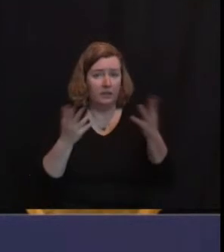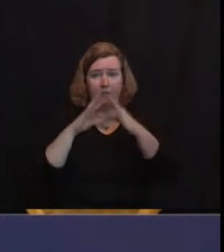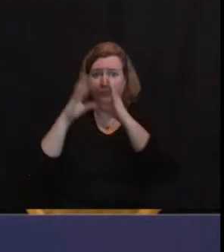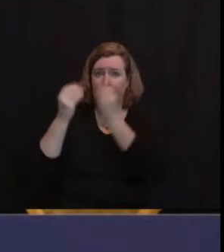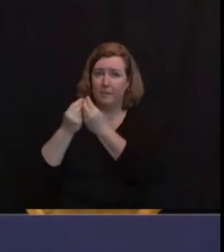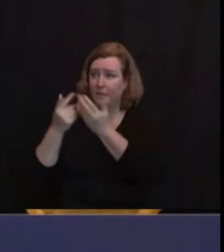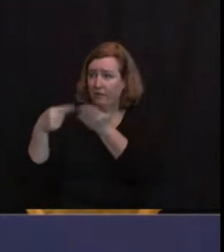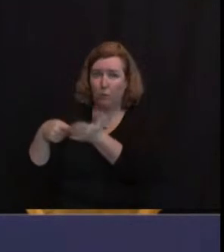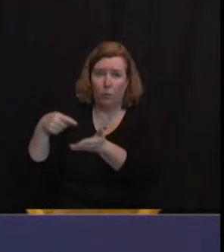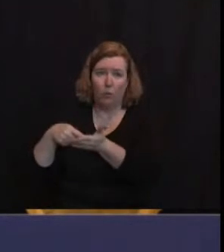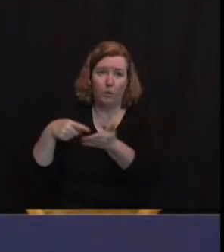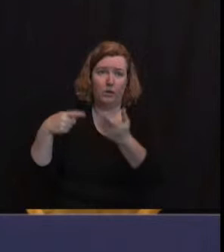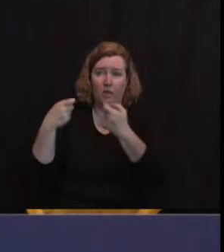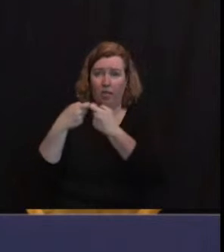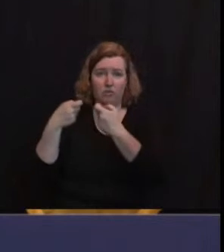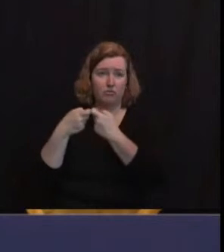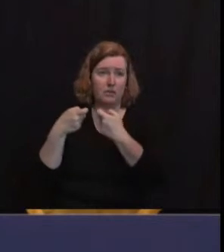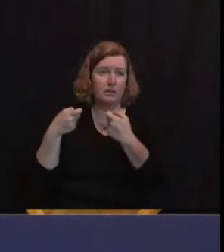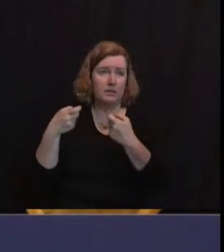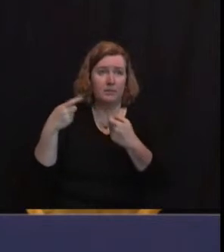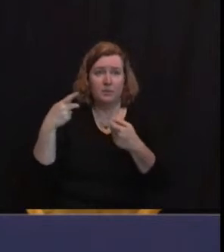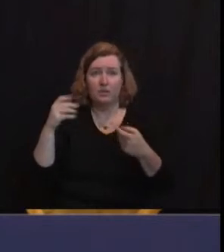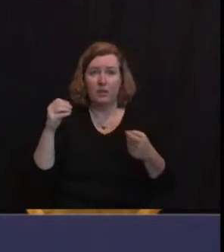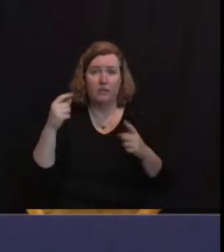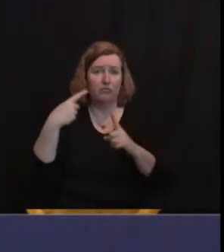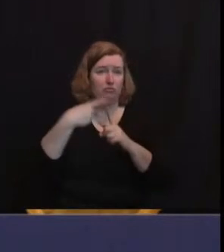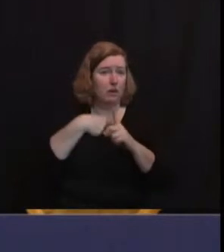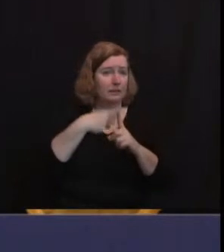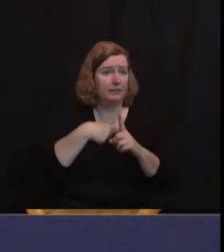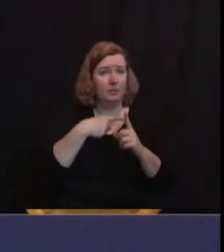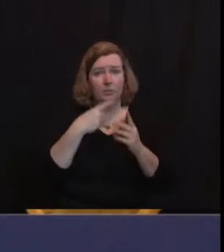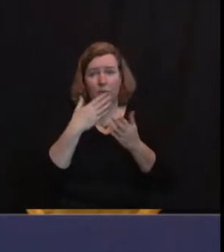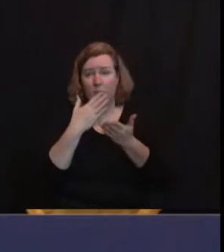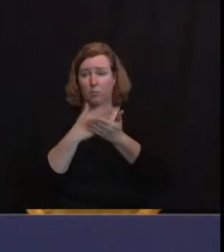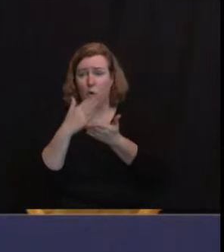on utilities, rent, mortgage payments.